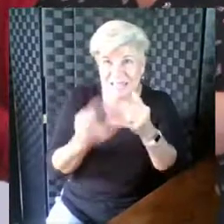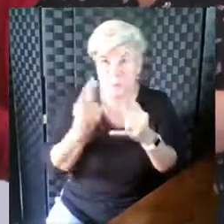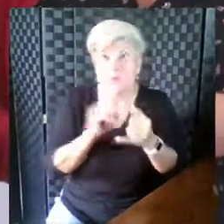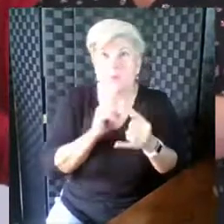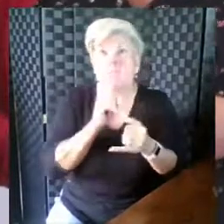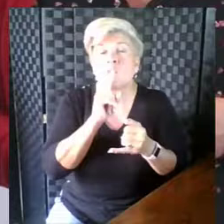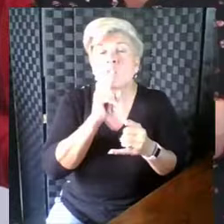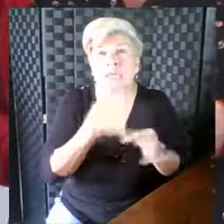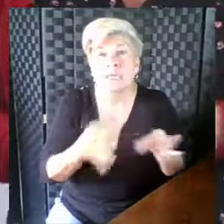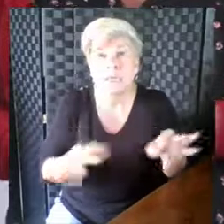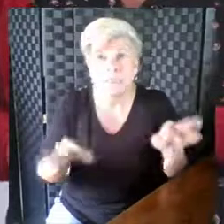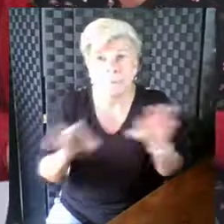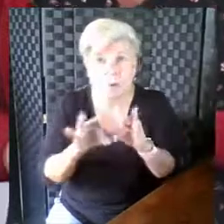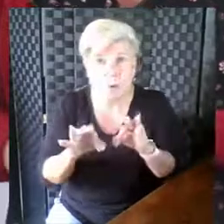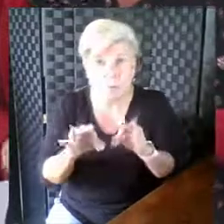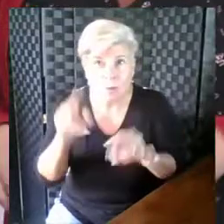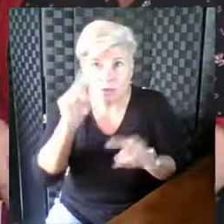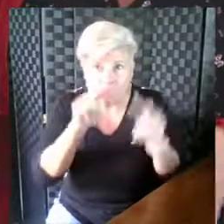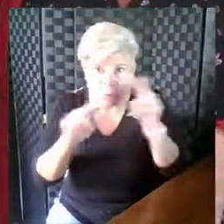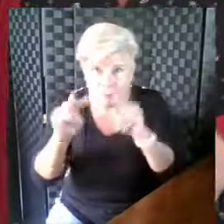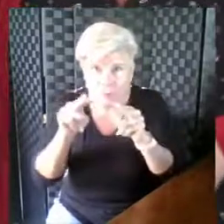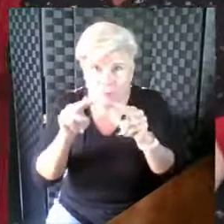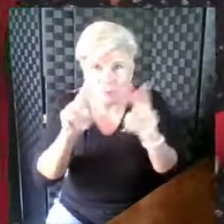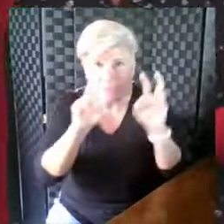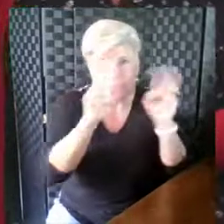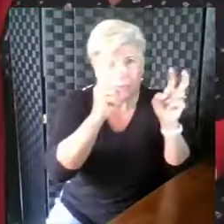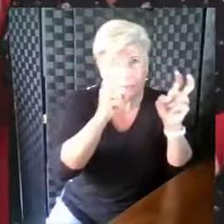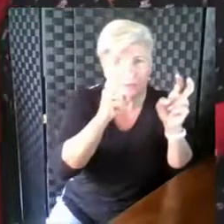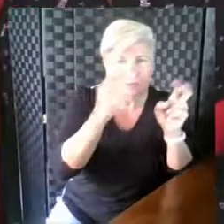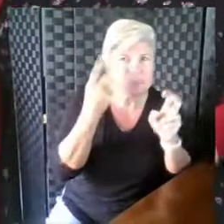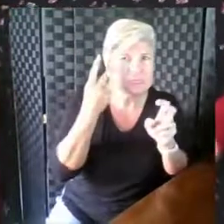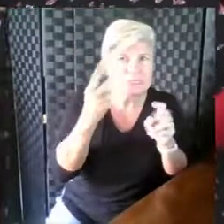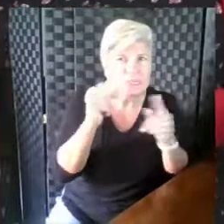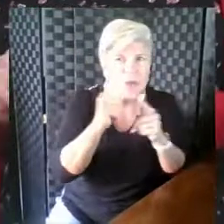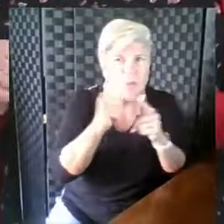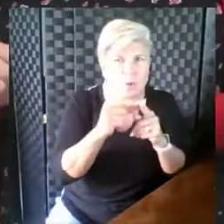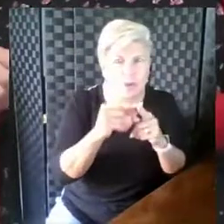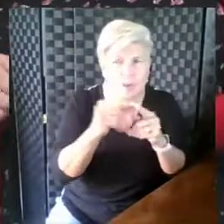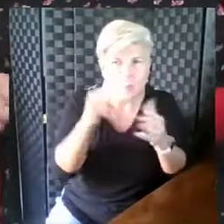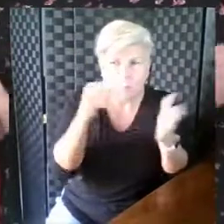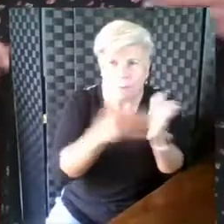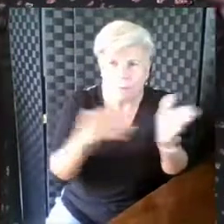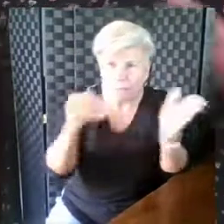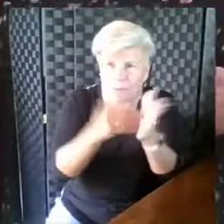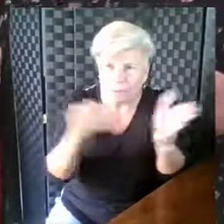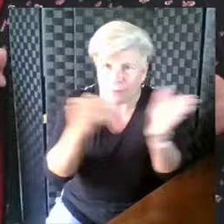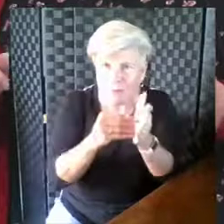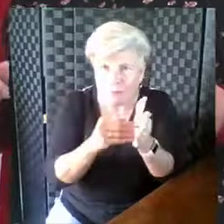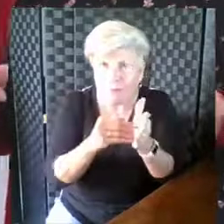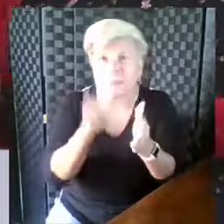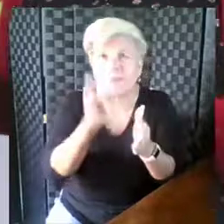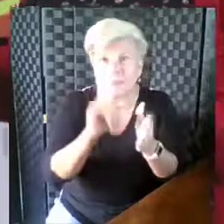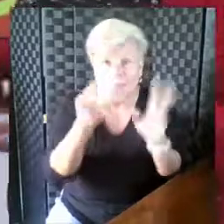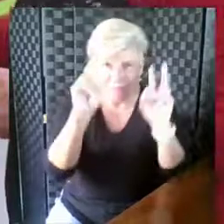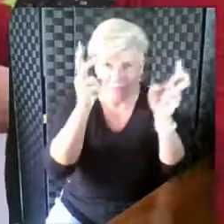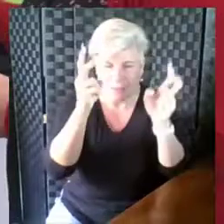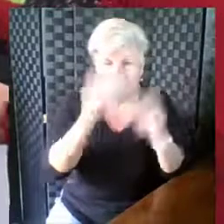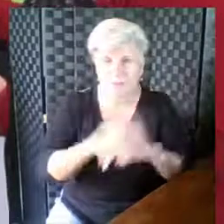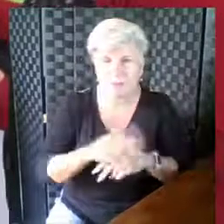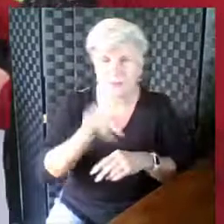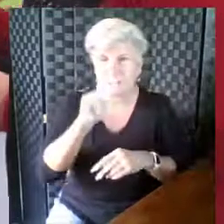is really important when we look for the topic. Usually when we see a word repeated over and over and over again, that's what the topic is